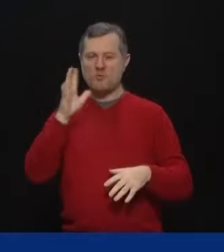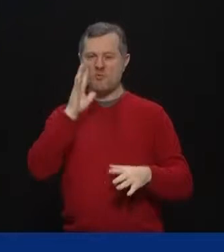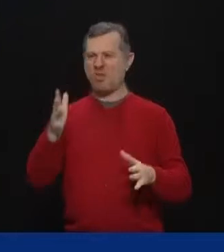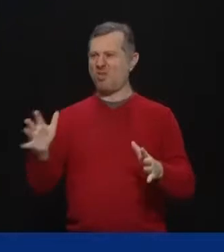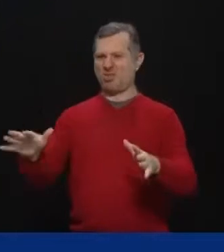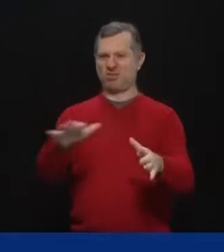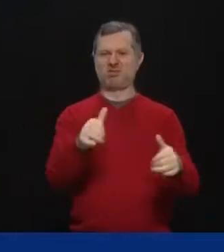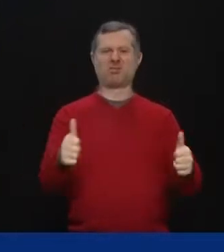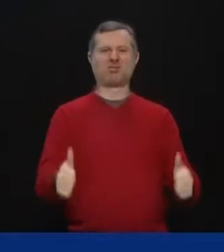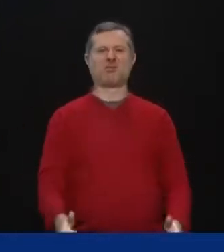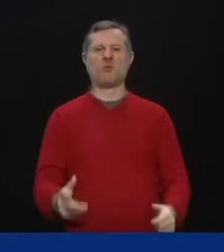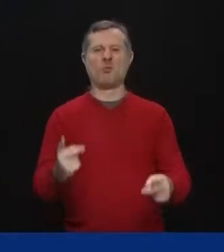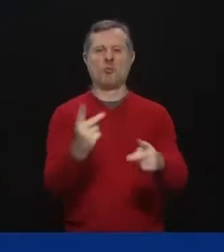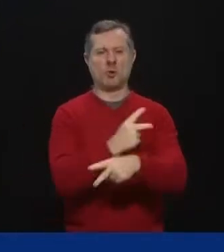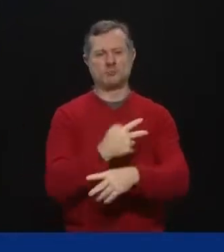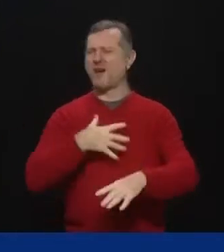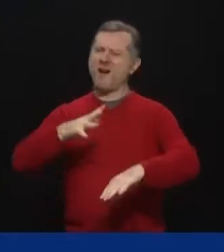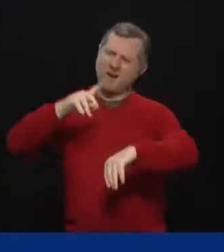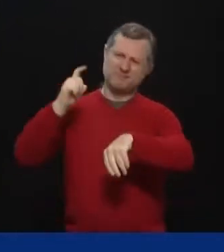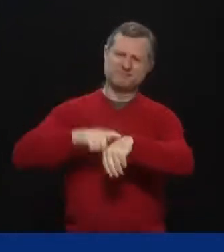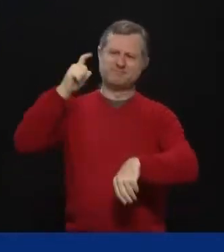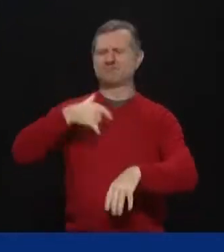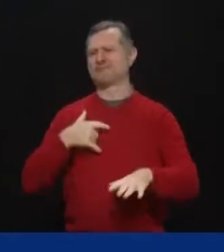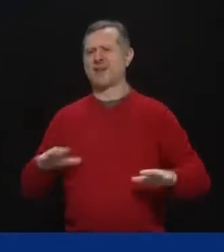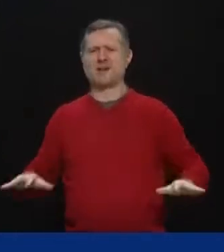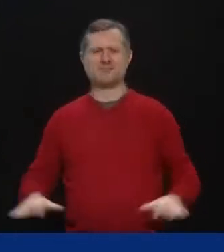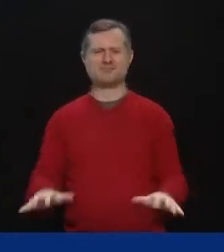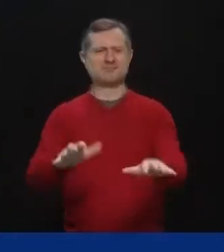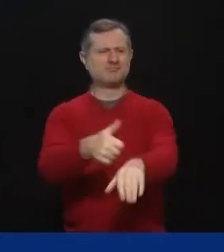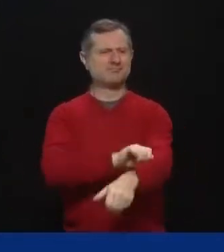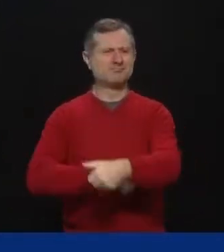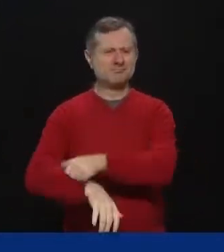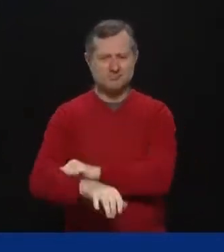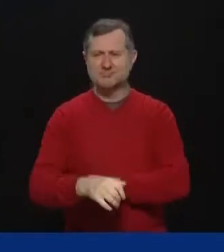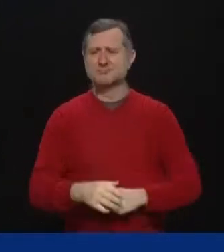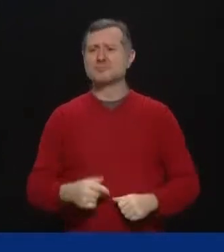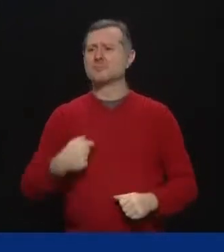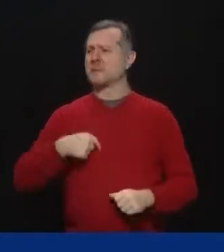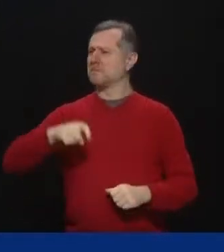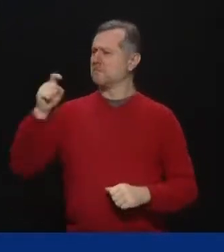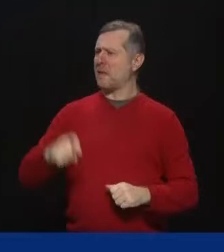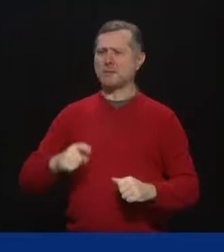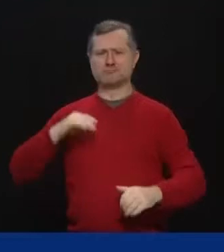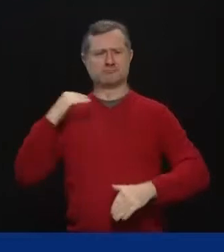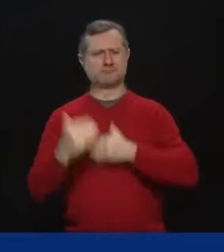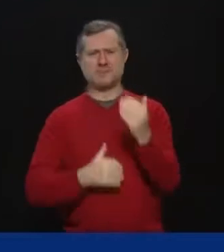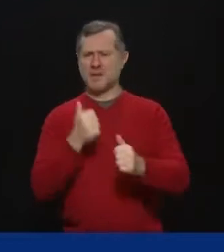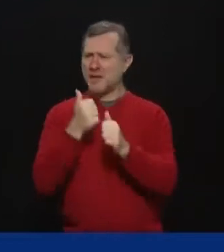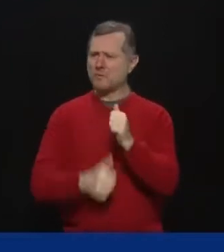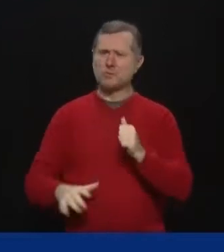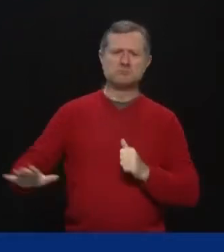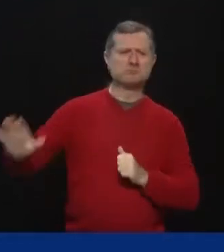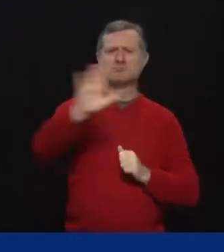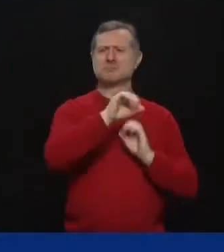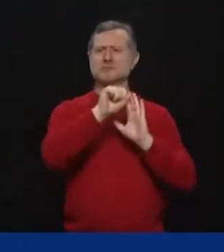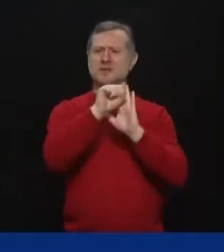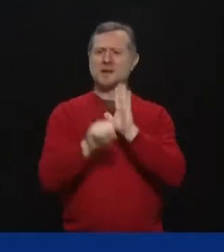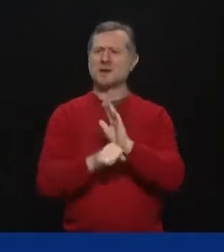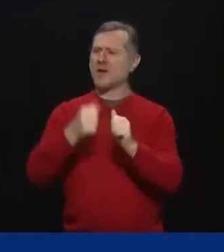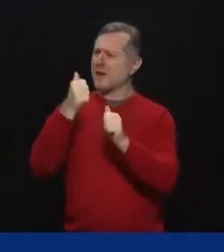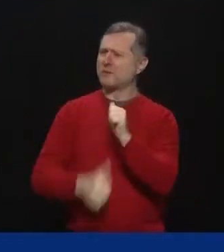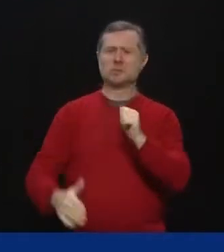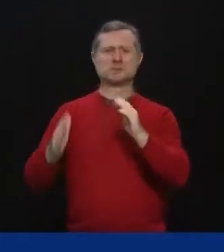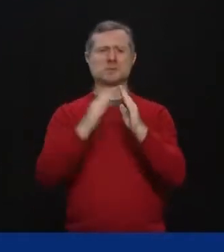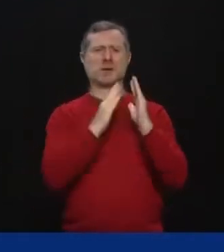take action in every way we can. Our job now is to press forward in every state we can, in every city we can, to